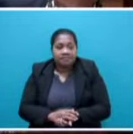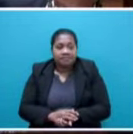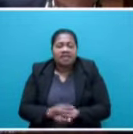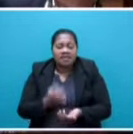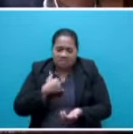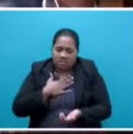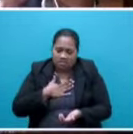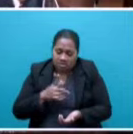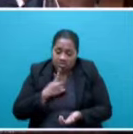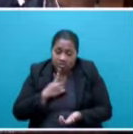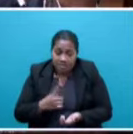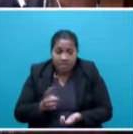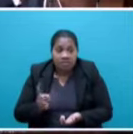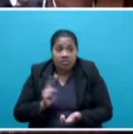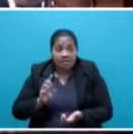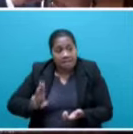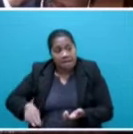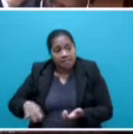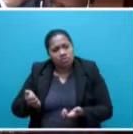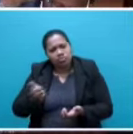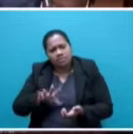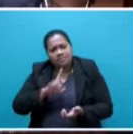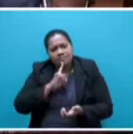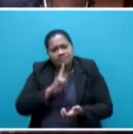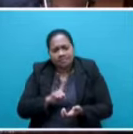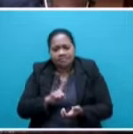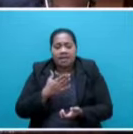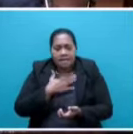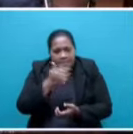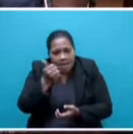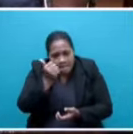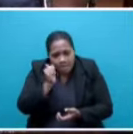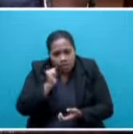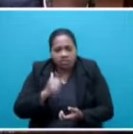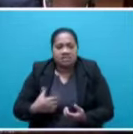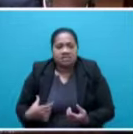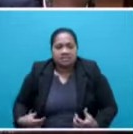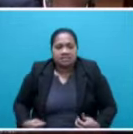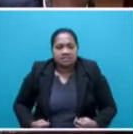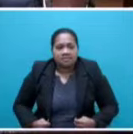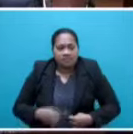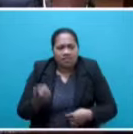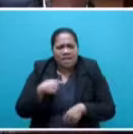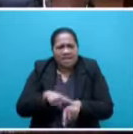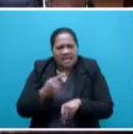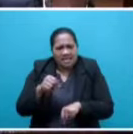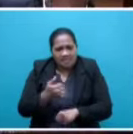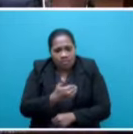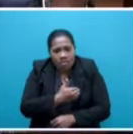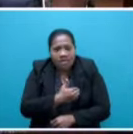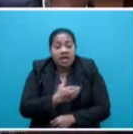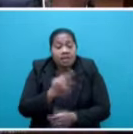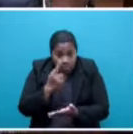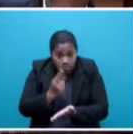just comment on what some of the members have already said, and my apologies for being a bit late this morning. Mr. Speaker, sir, the